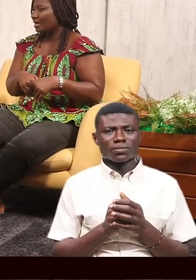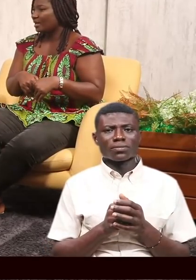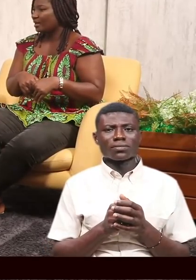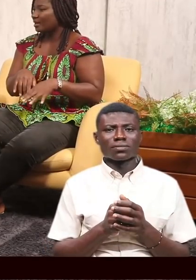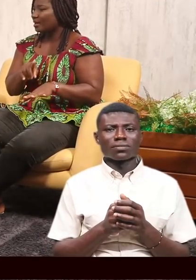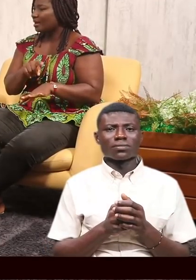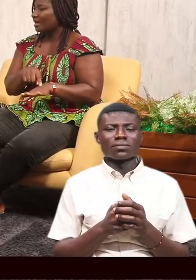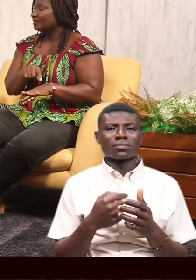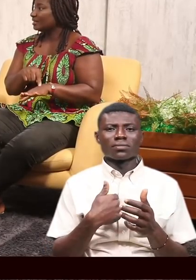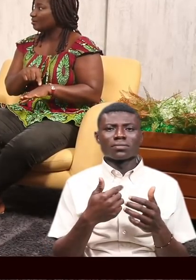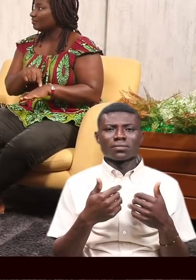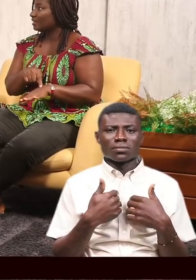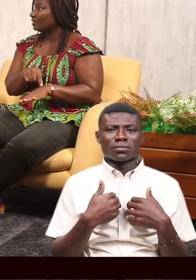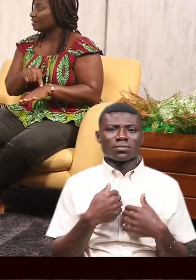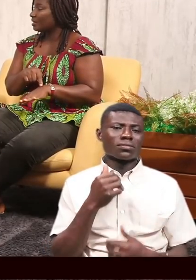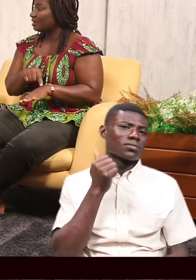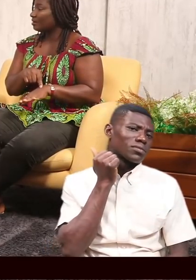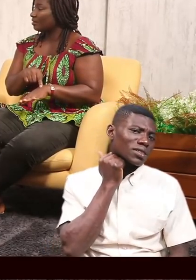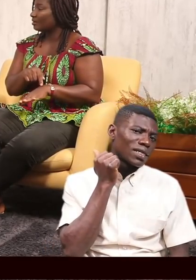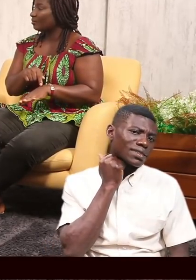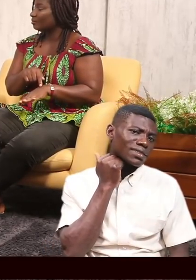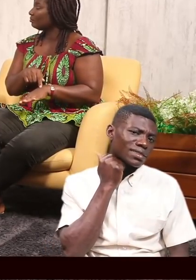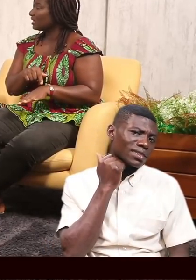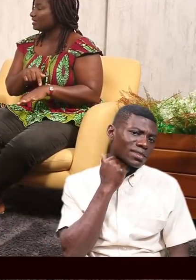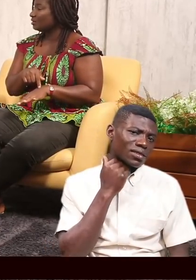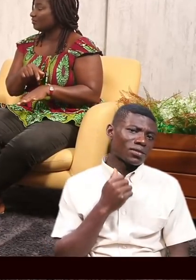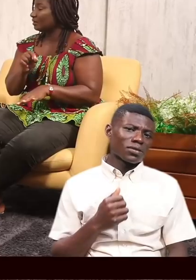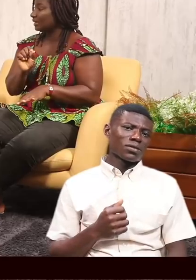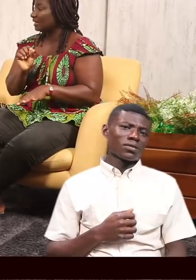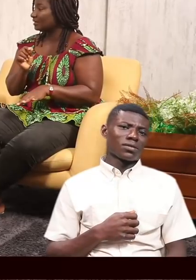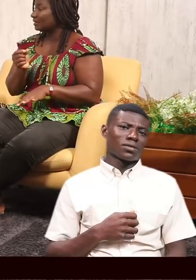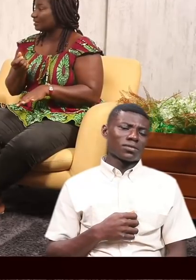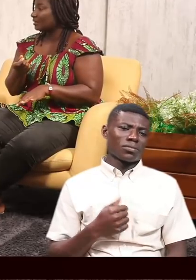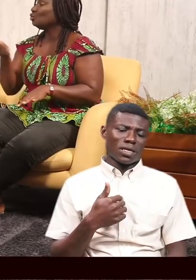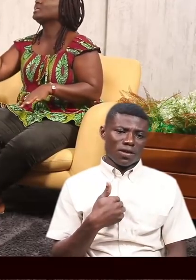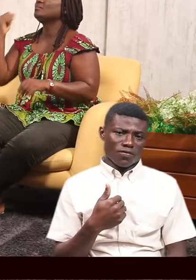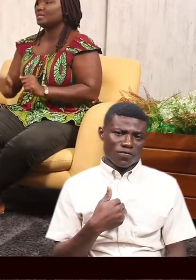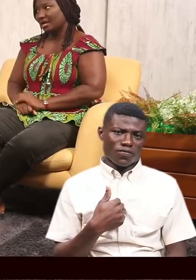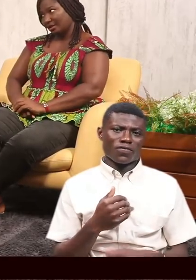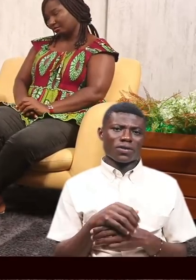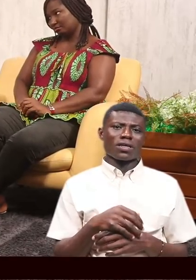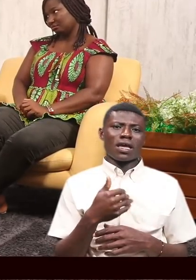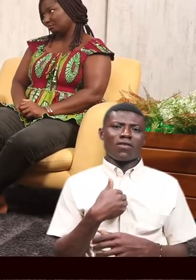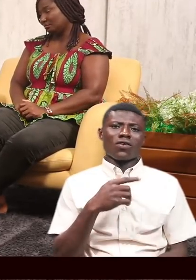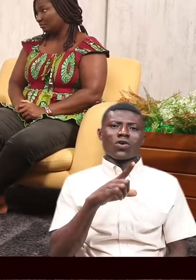wo cancer of the bone cancer of the blood